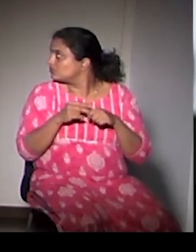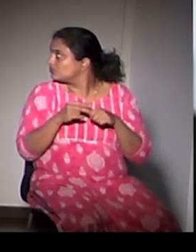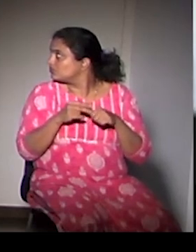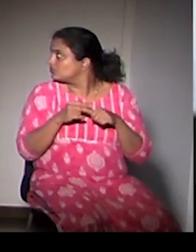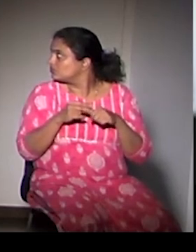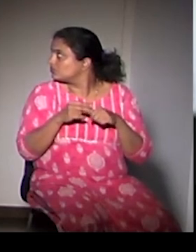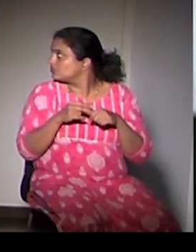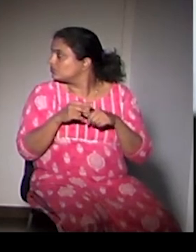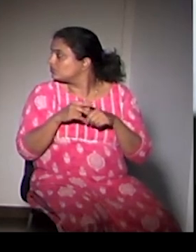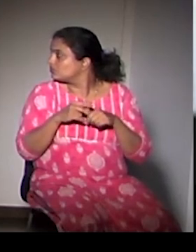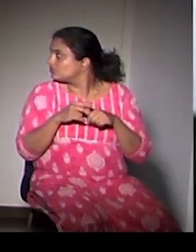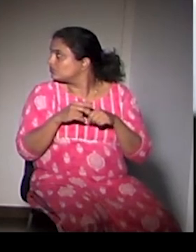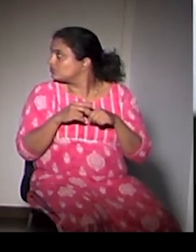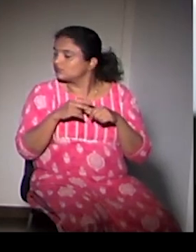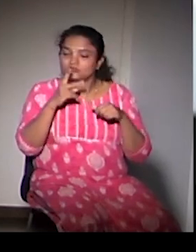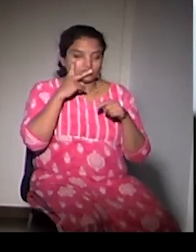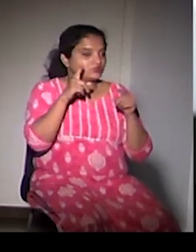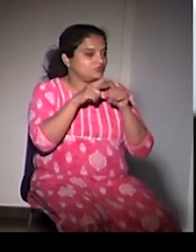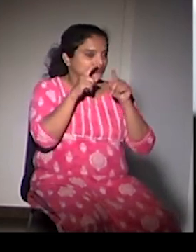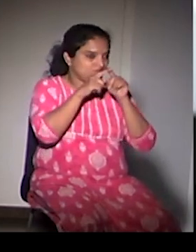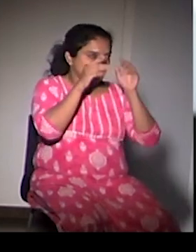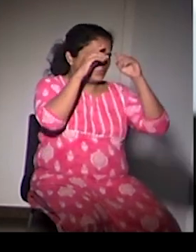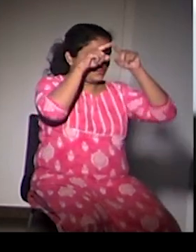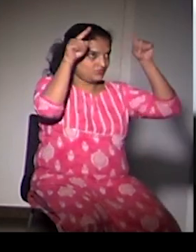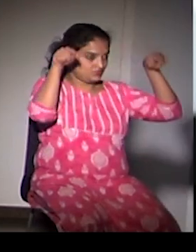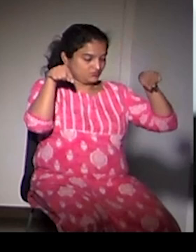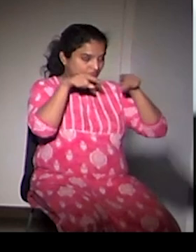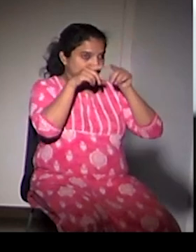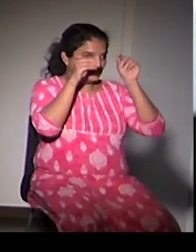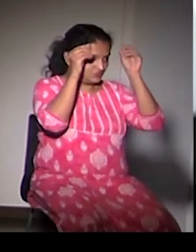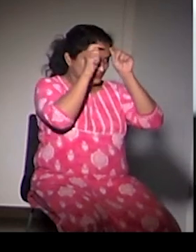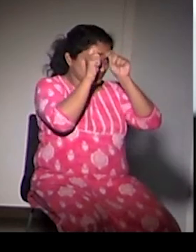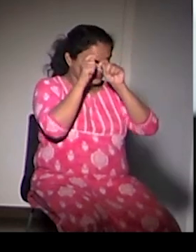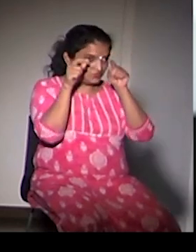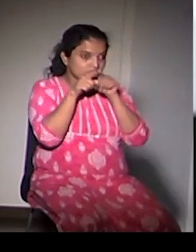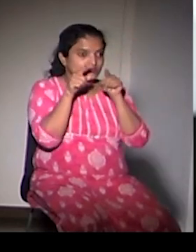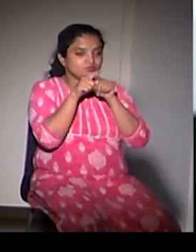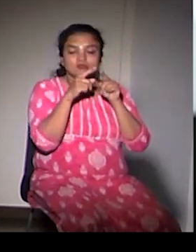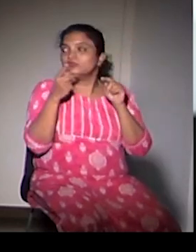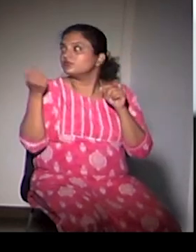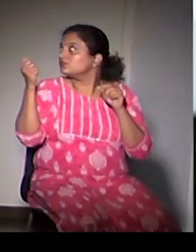see in places like Herat.